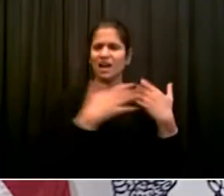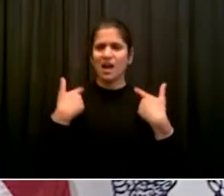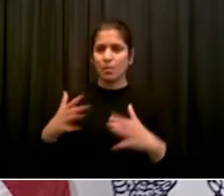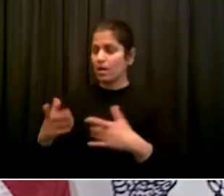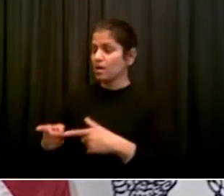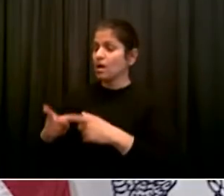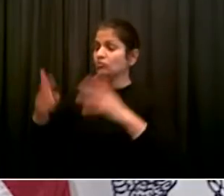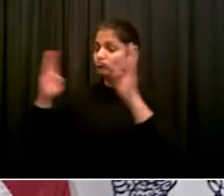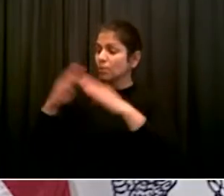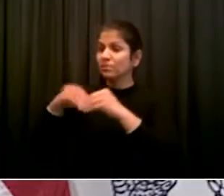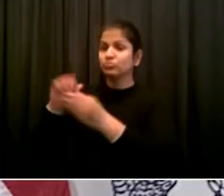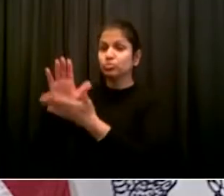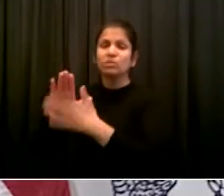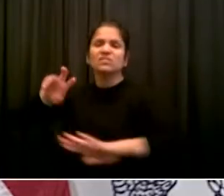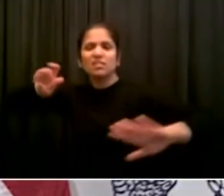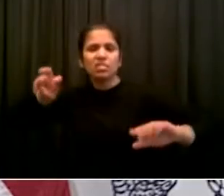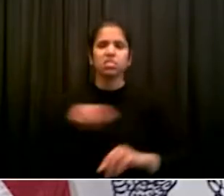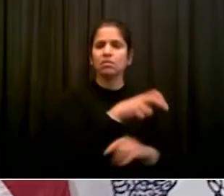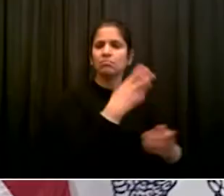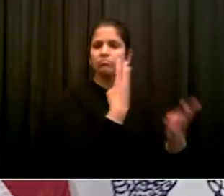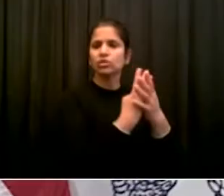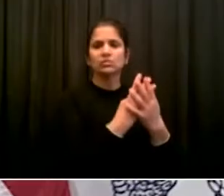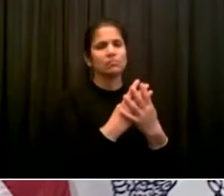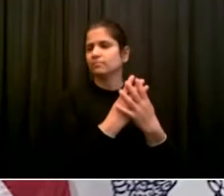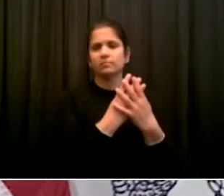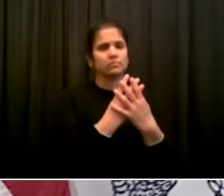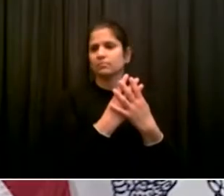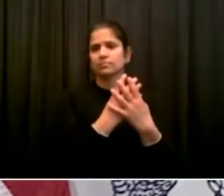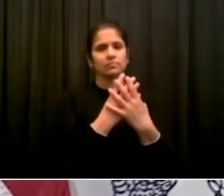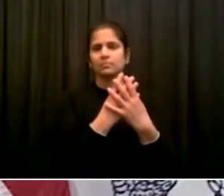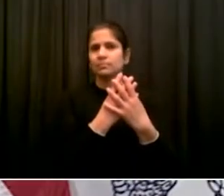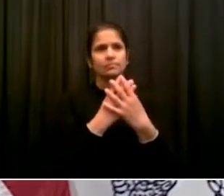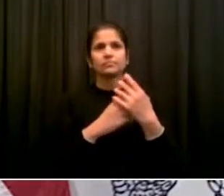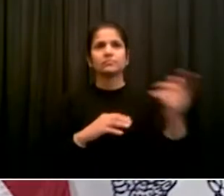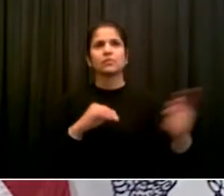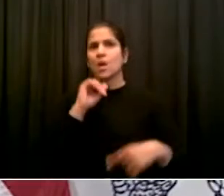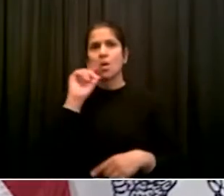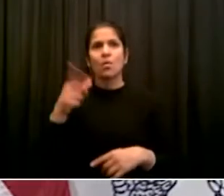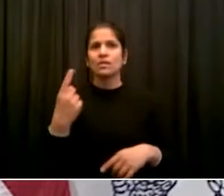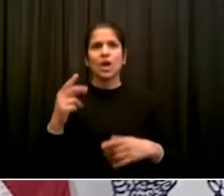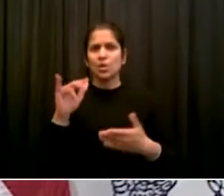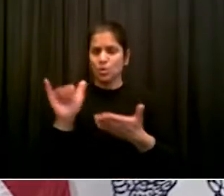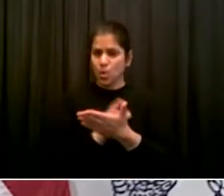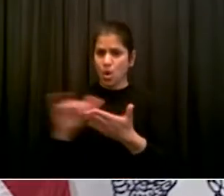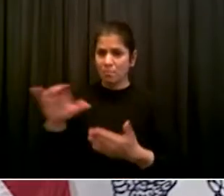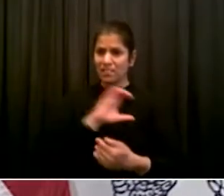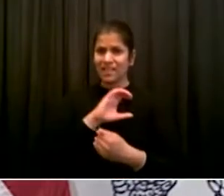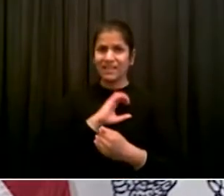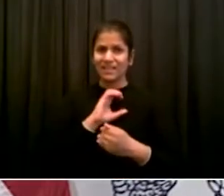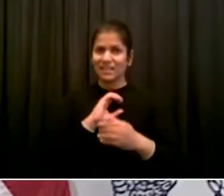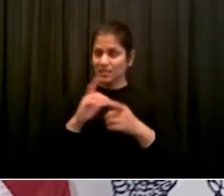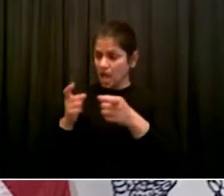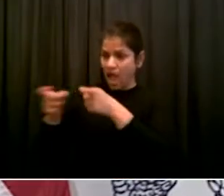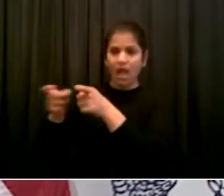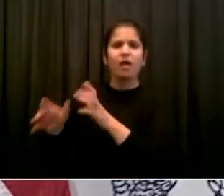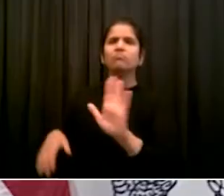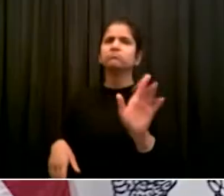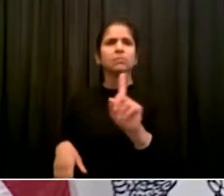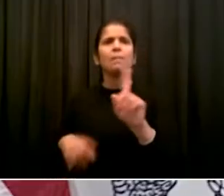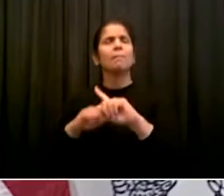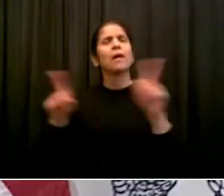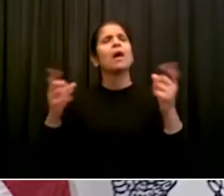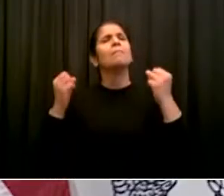elements of city policy, and this goes far beyond the NYPD, all elements of city policy that might be contributing